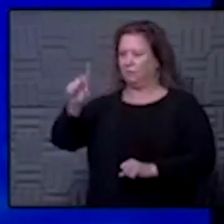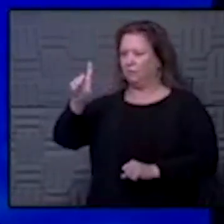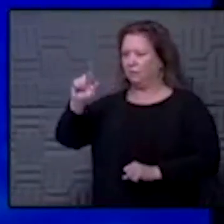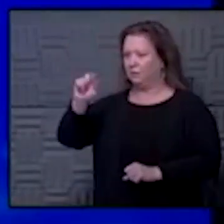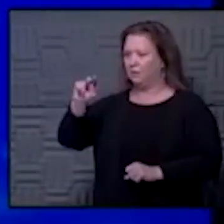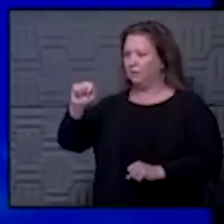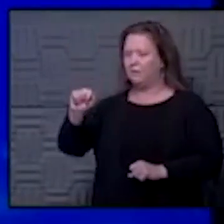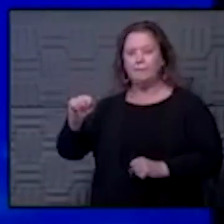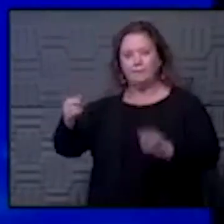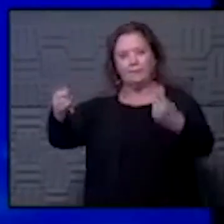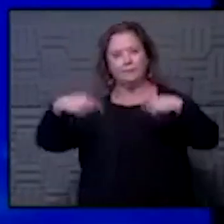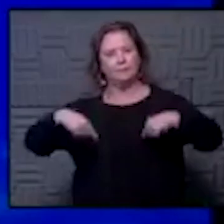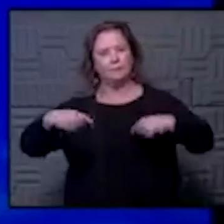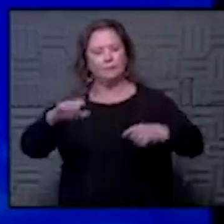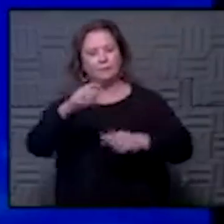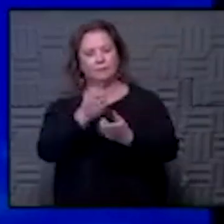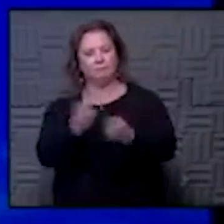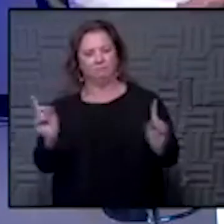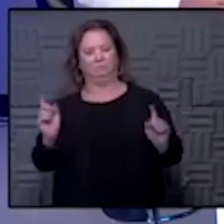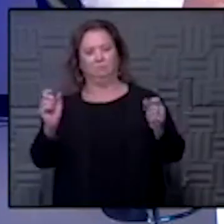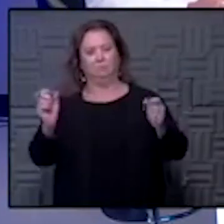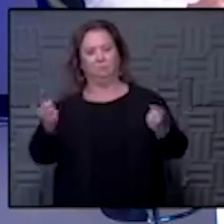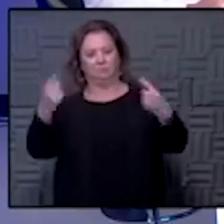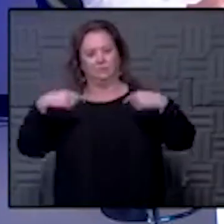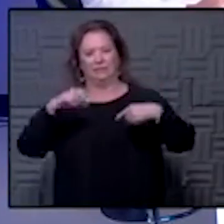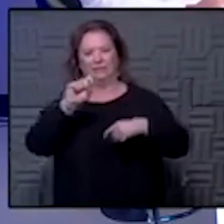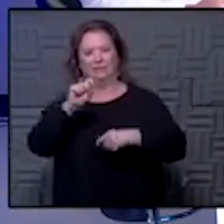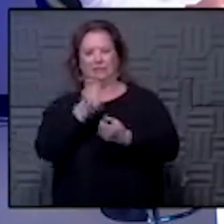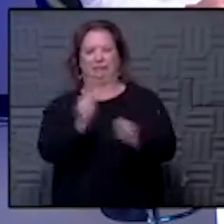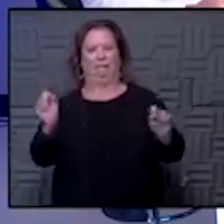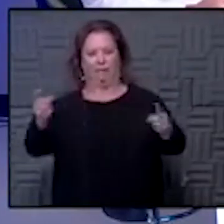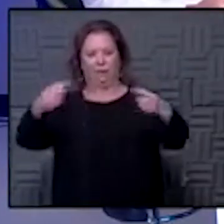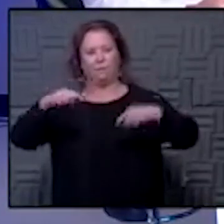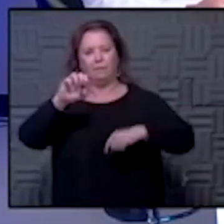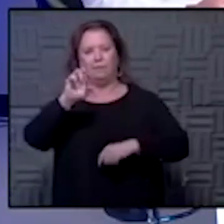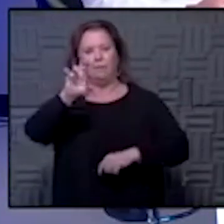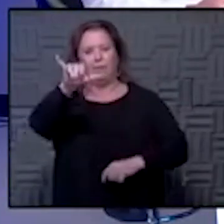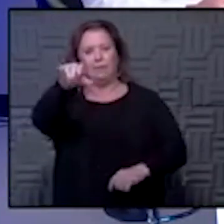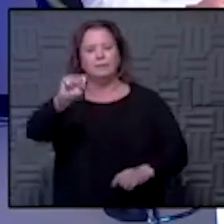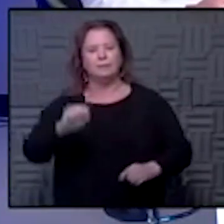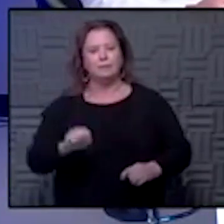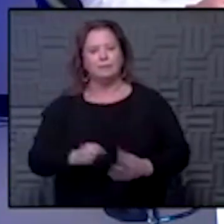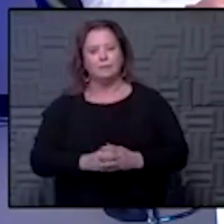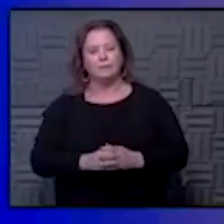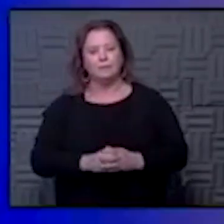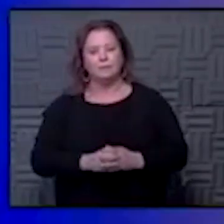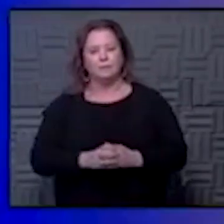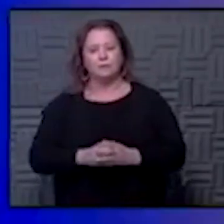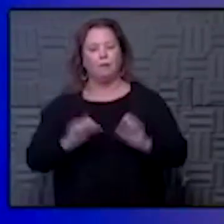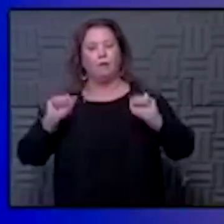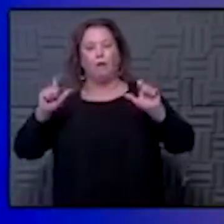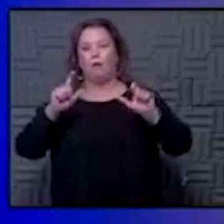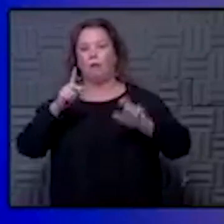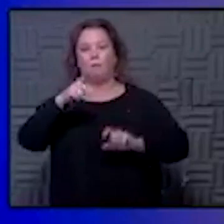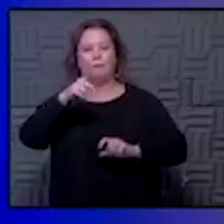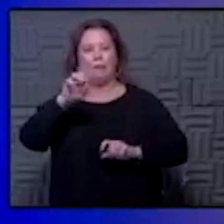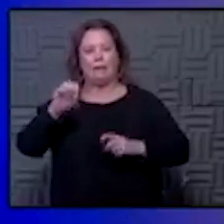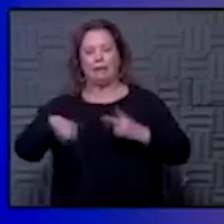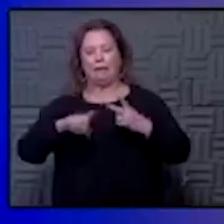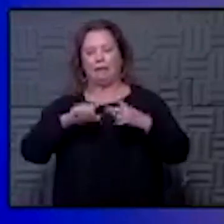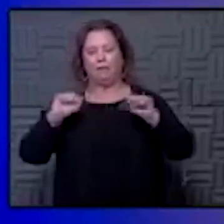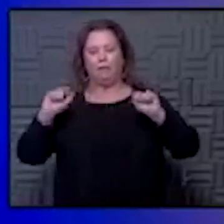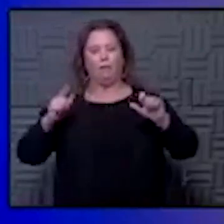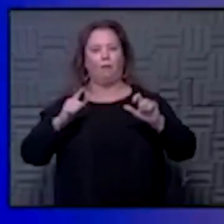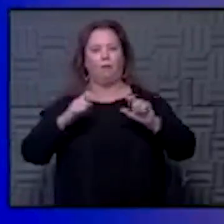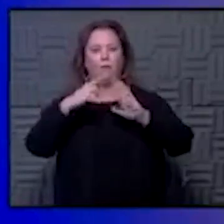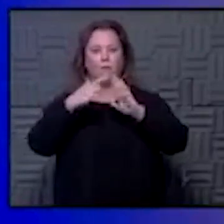I think it's safe to go to the emergency room. What do you think? Yeah, it's been safe for months, absolutely. We have all of the PPE, all of the